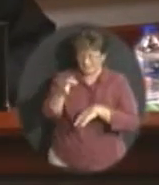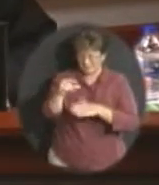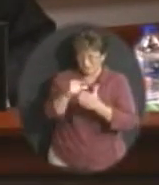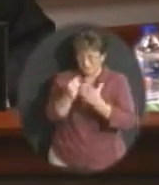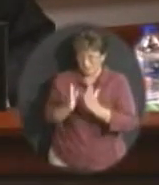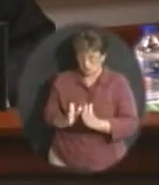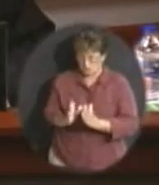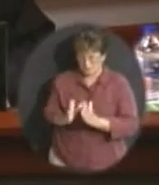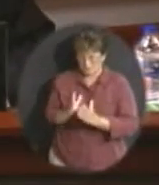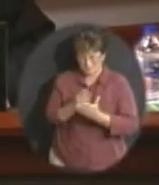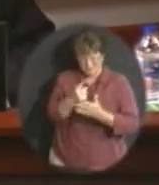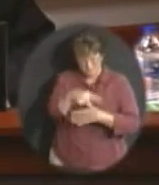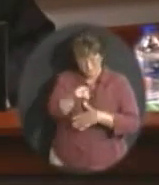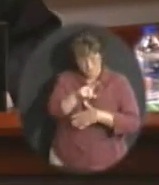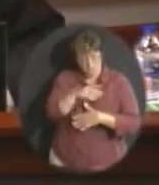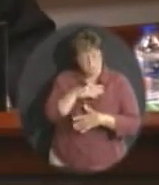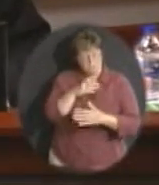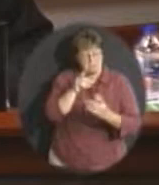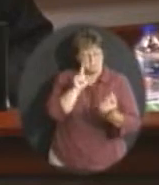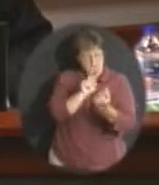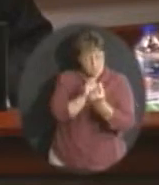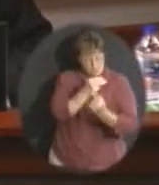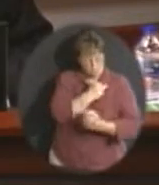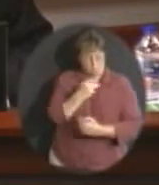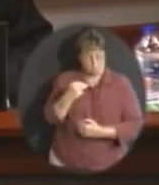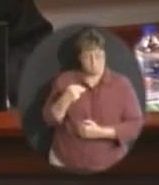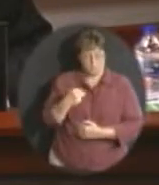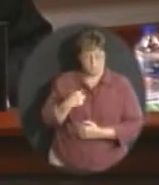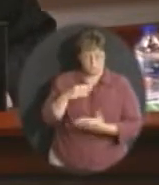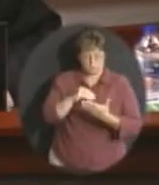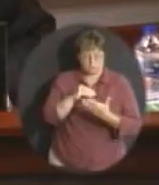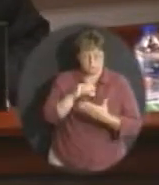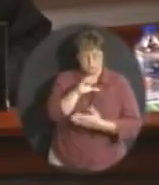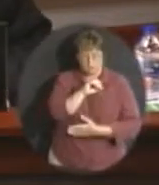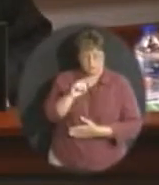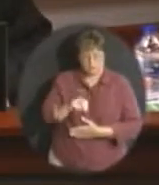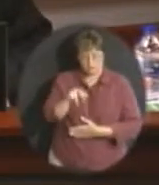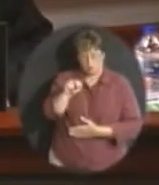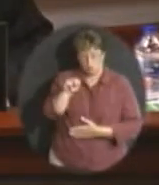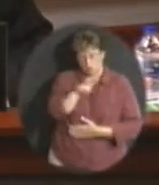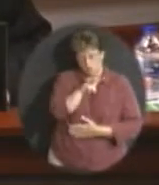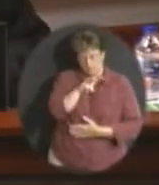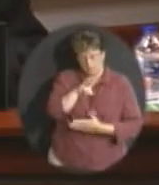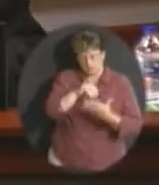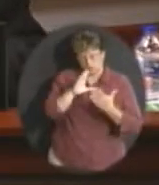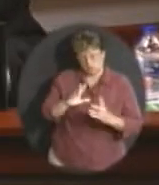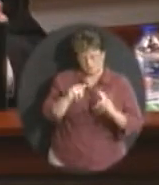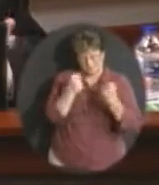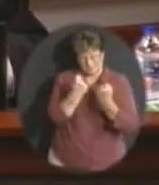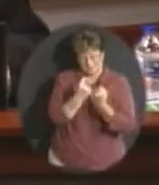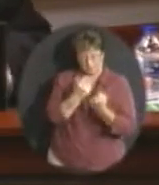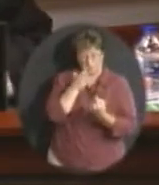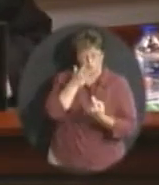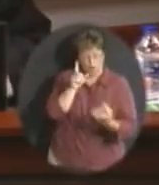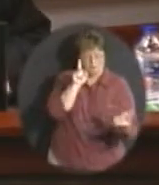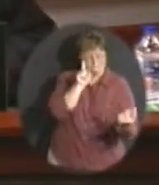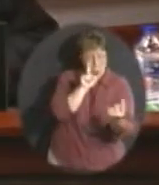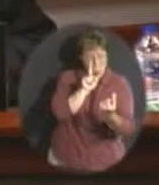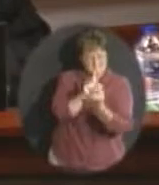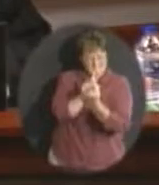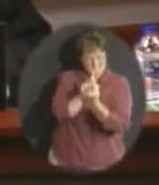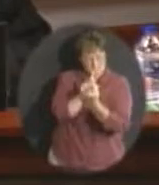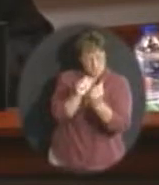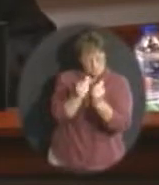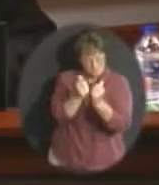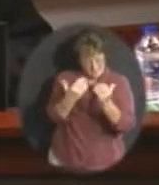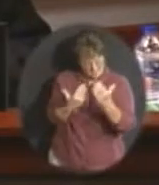some time with members of the Olathe Northwest student team, some leaders, and they're part of that link crew that will actually be doing some of that transition, and